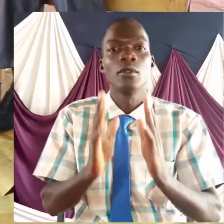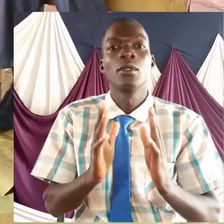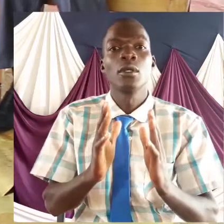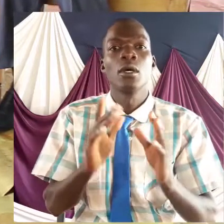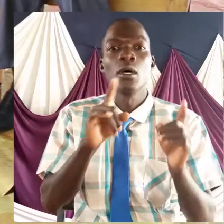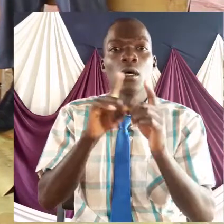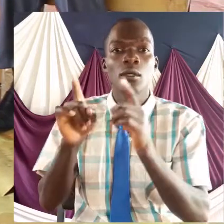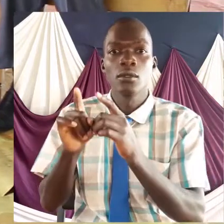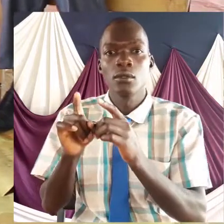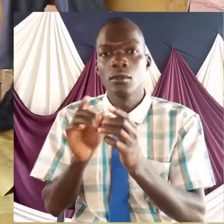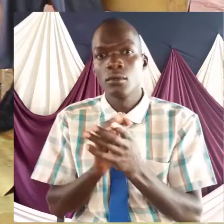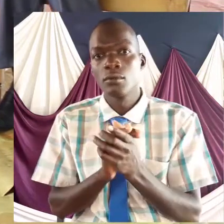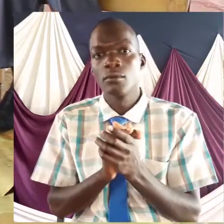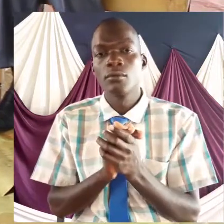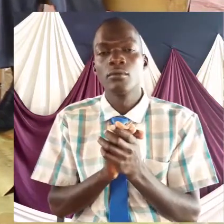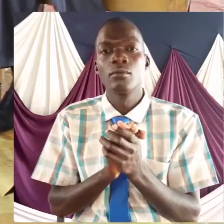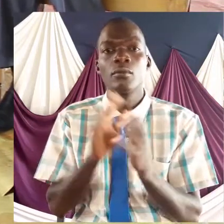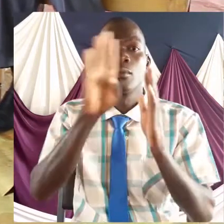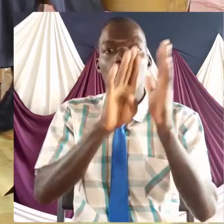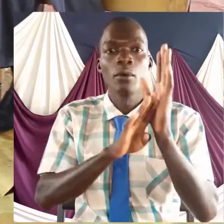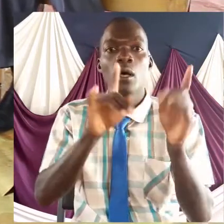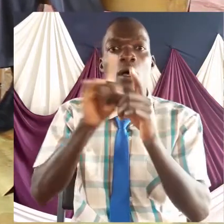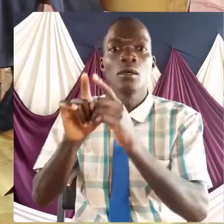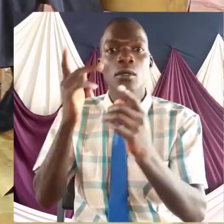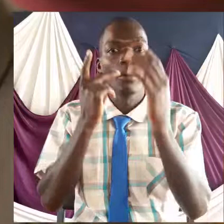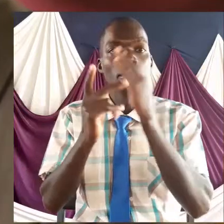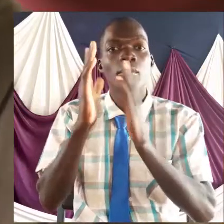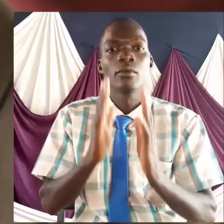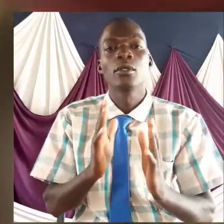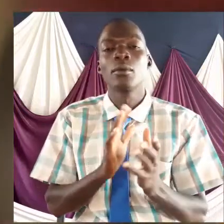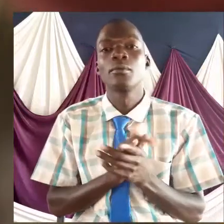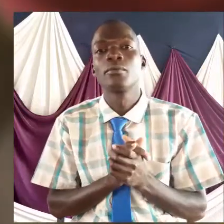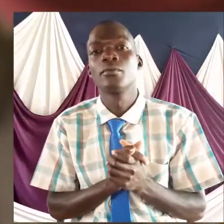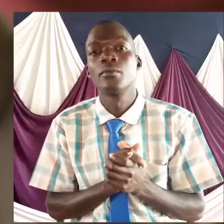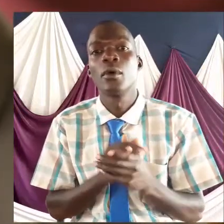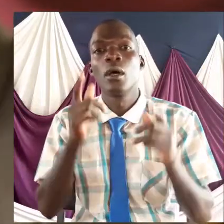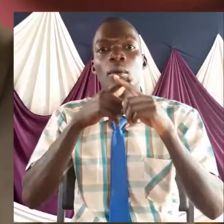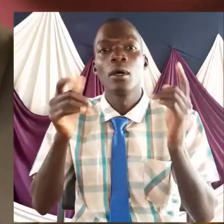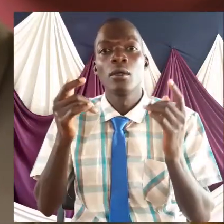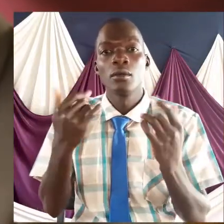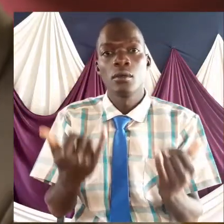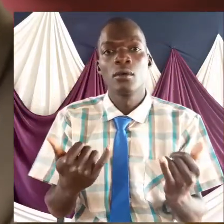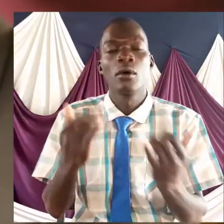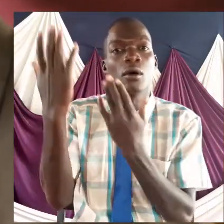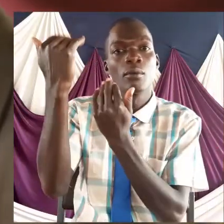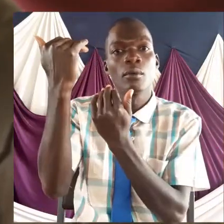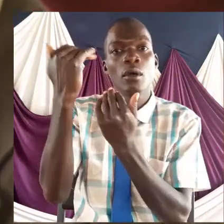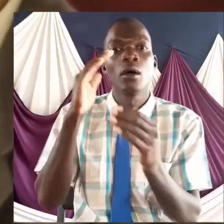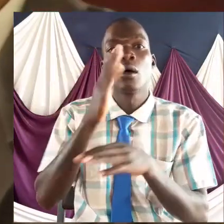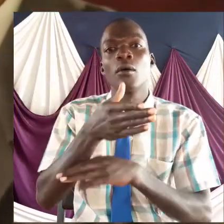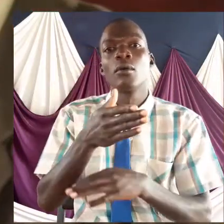There are many who view prophecy as something obscure. But today I hope that after our